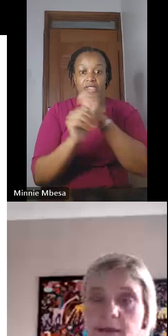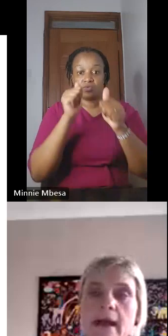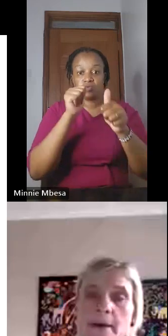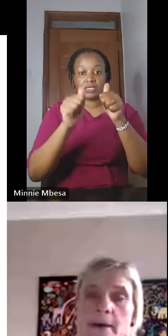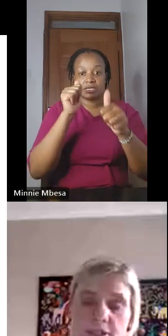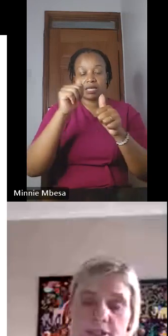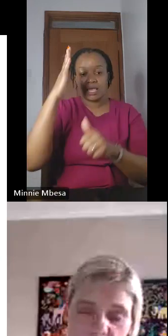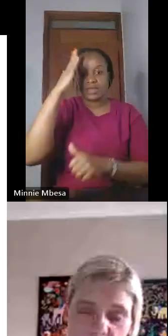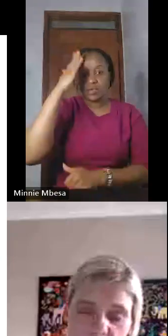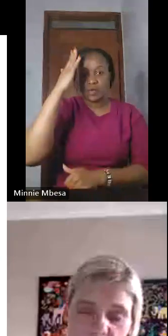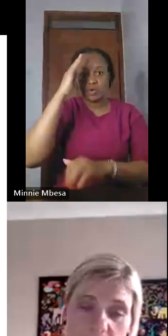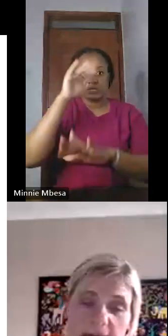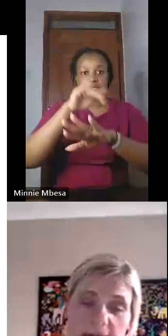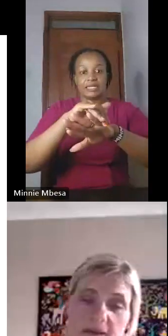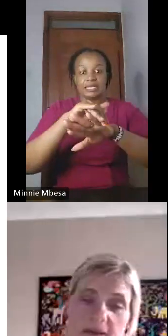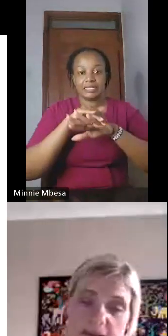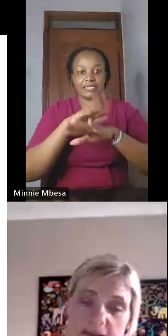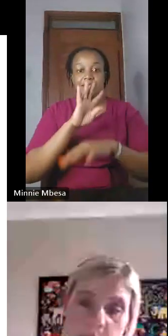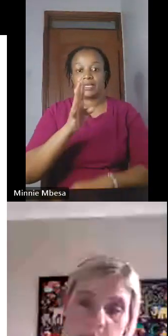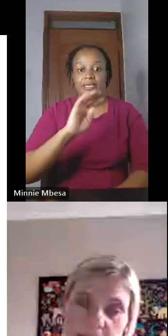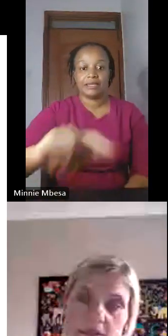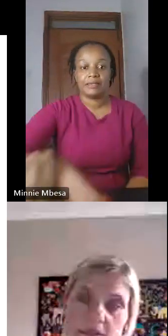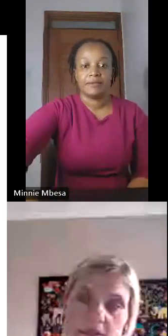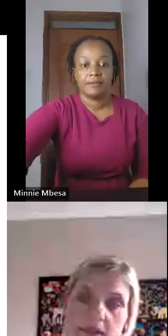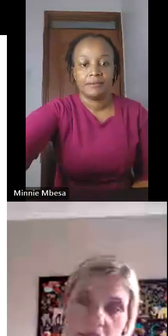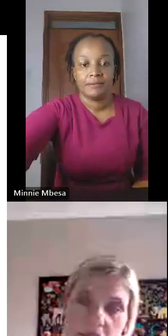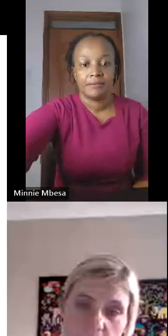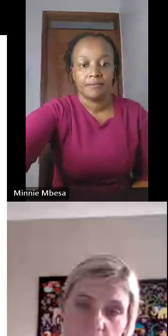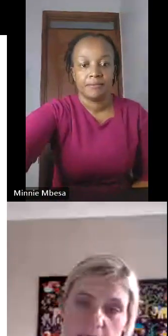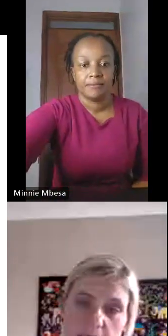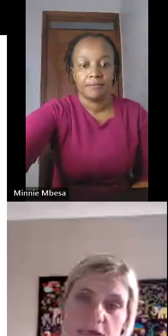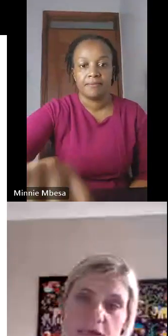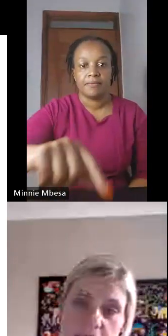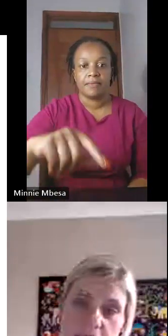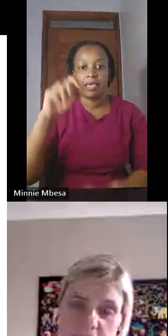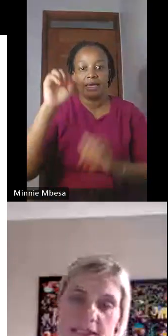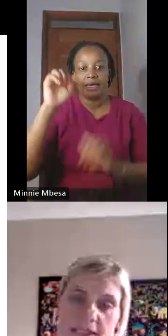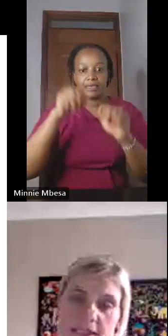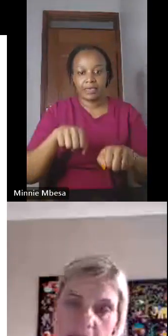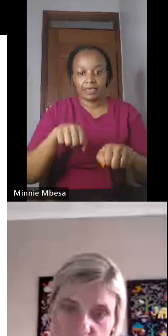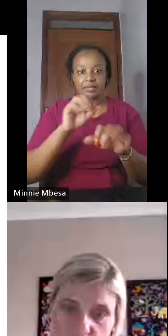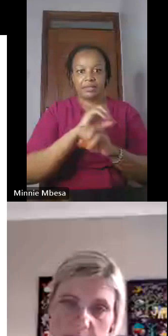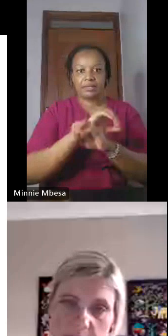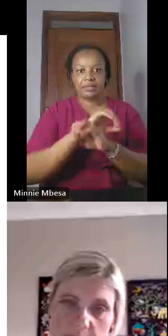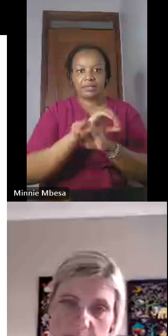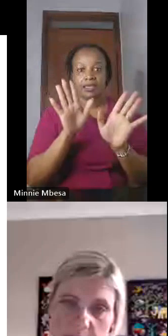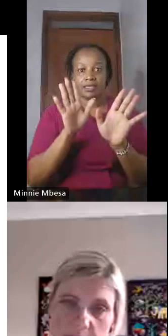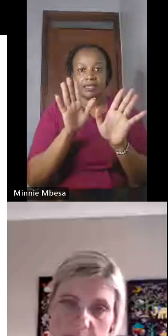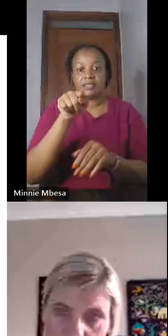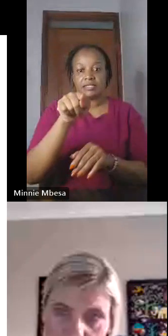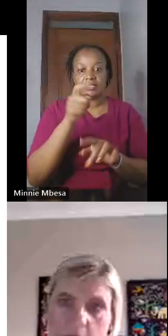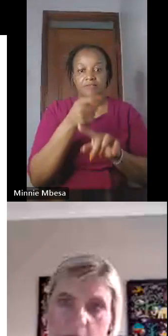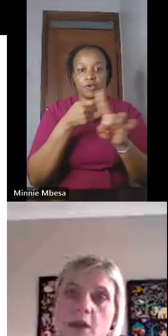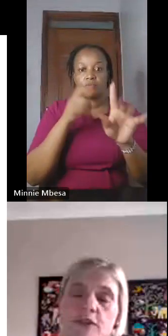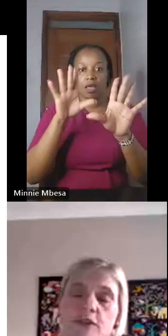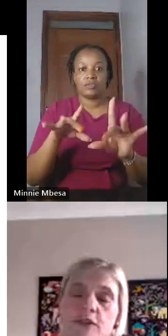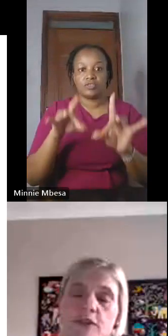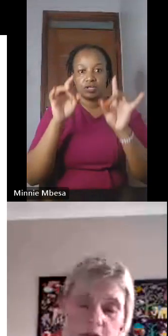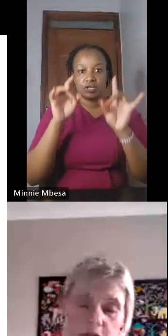speaking. I should just clarify, this is based on the Australian university's entry